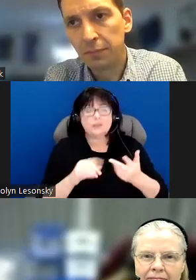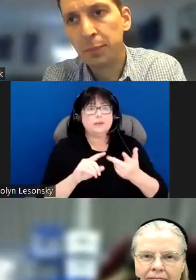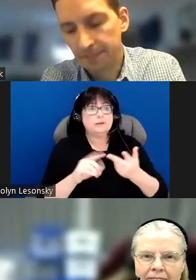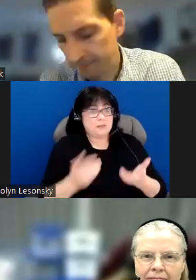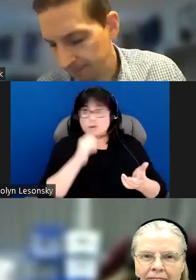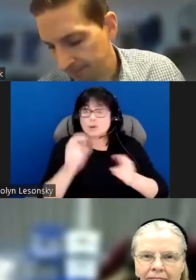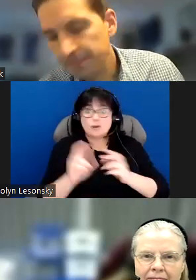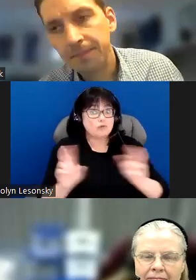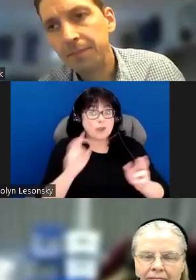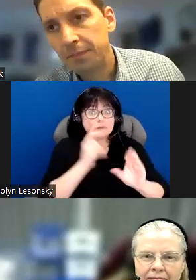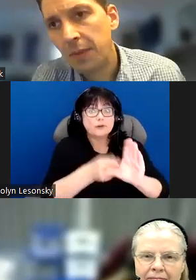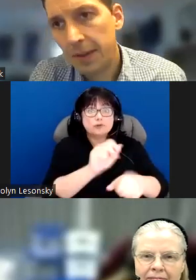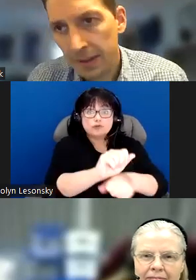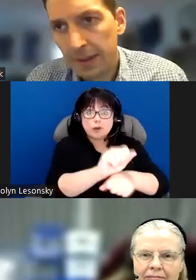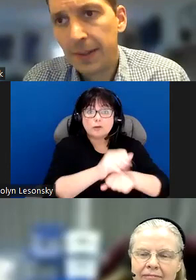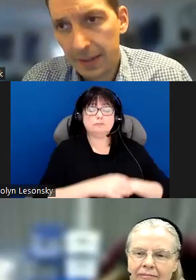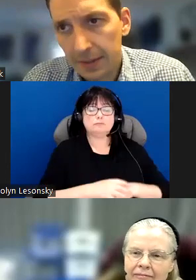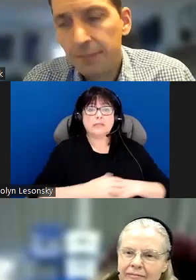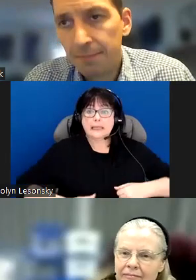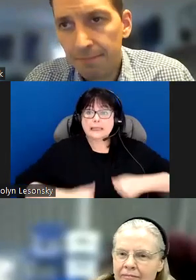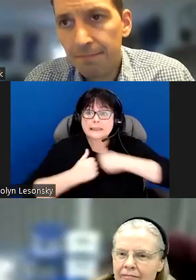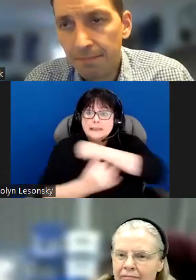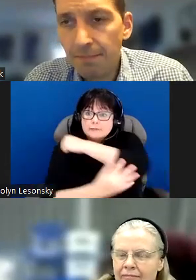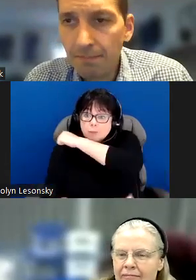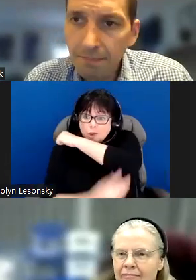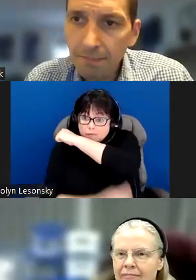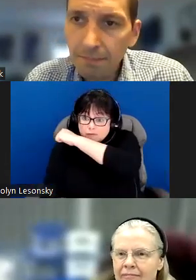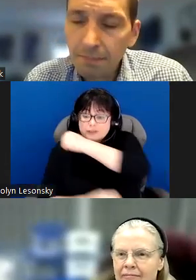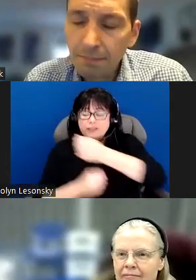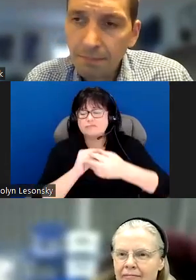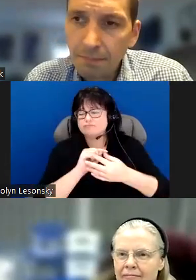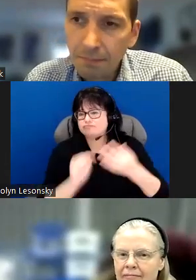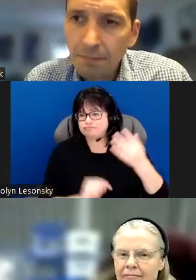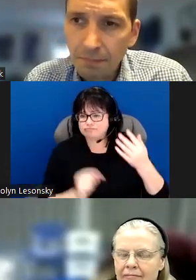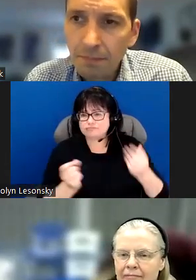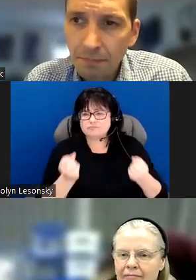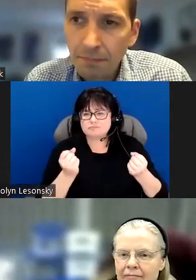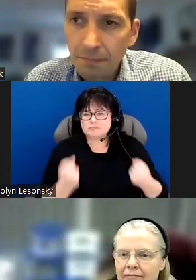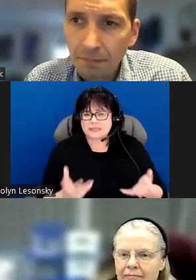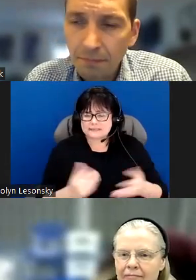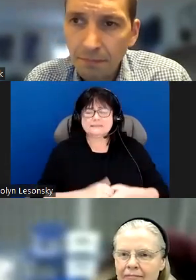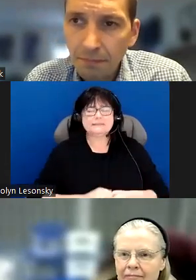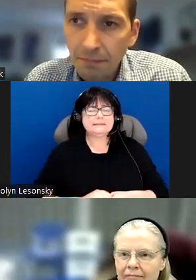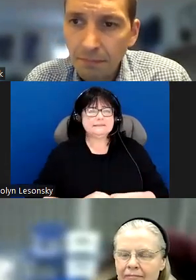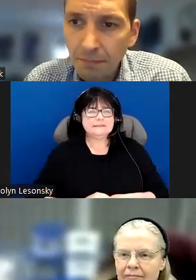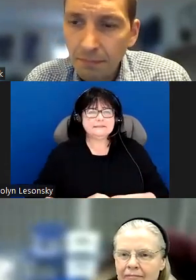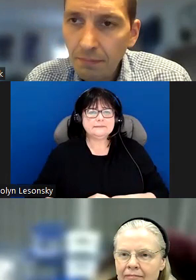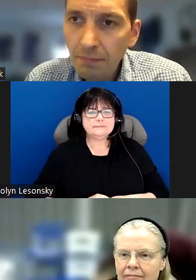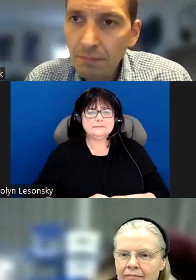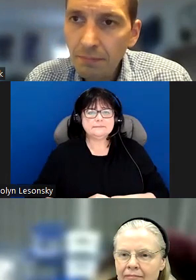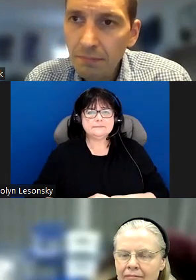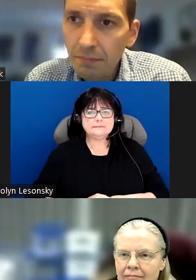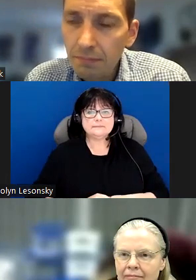in situations of poverty. So a lot going on. Many of them will already